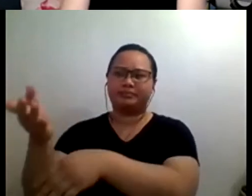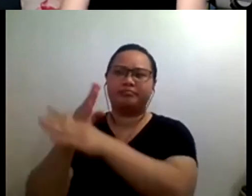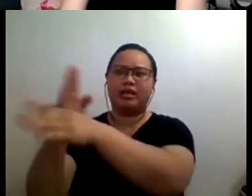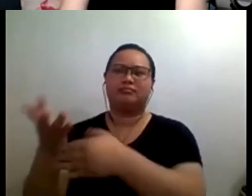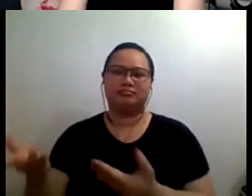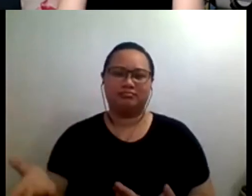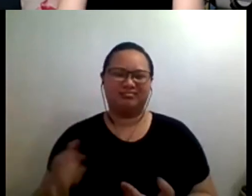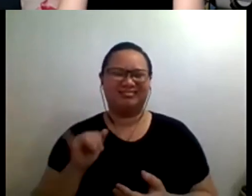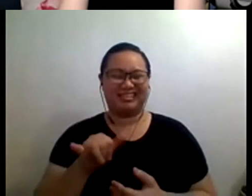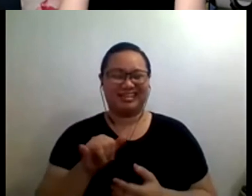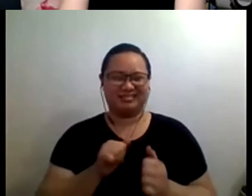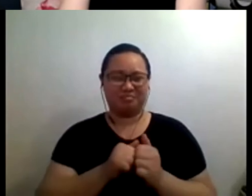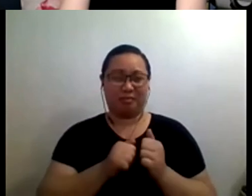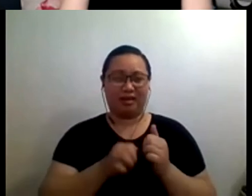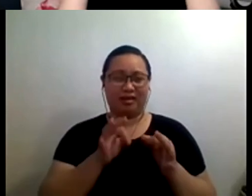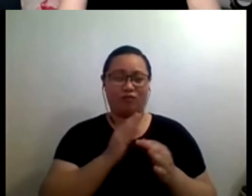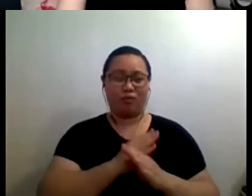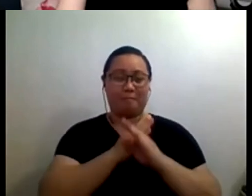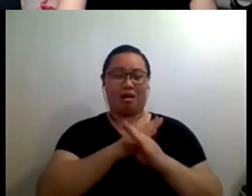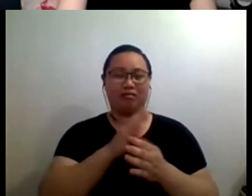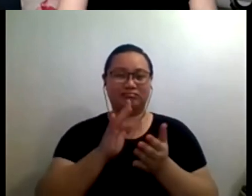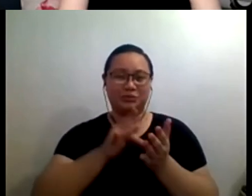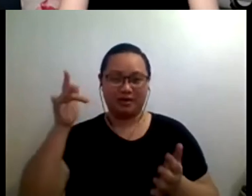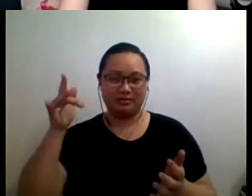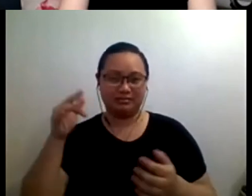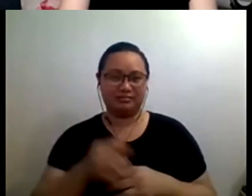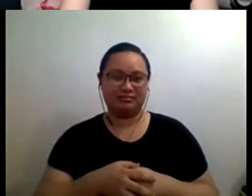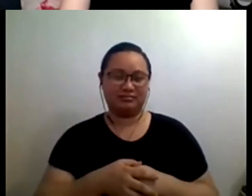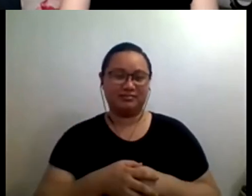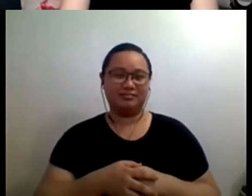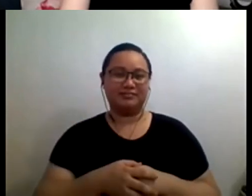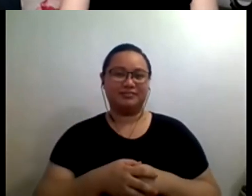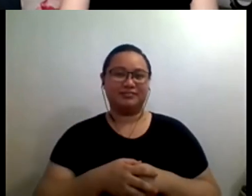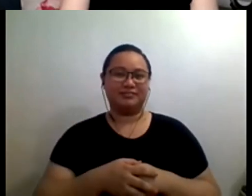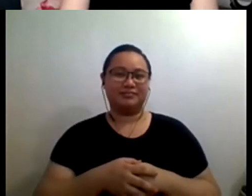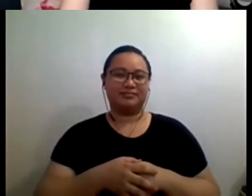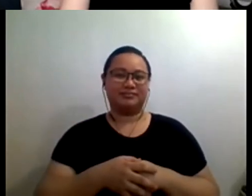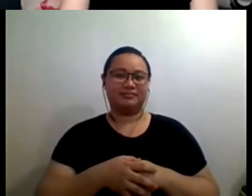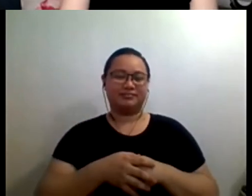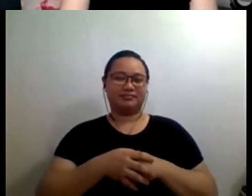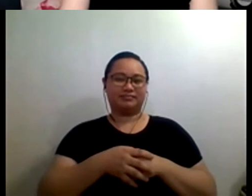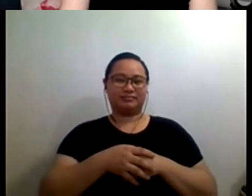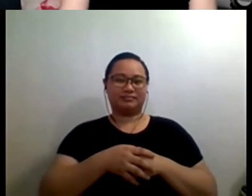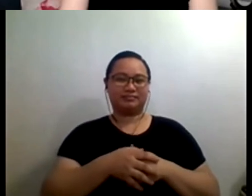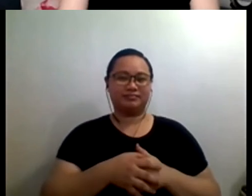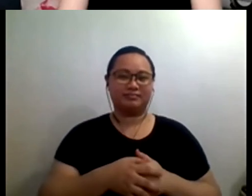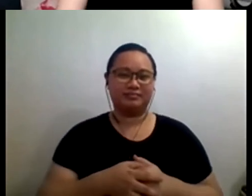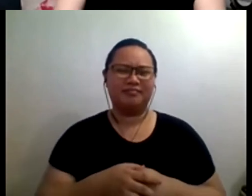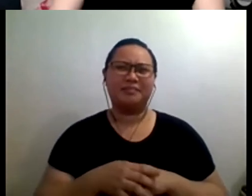we stop really extending grace. But in, I think research shows naman